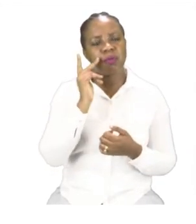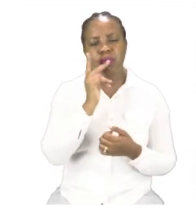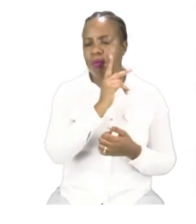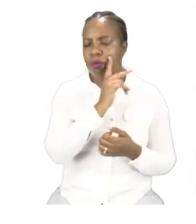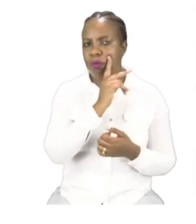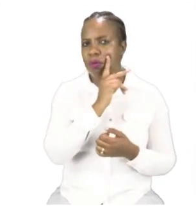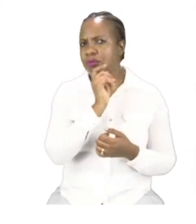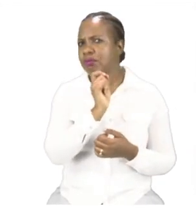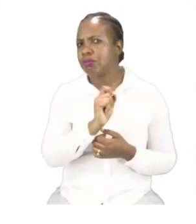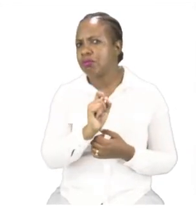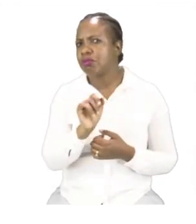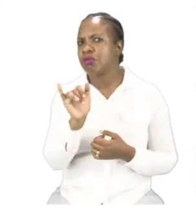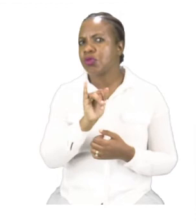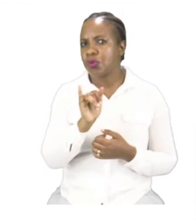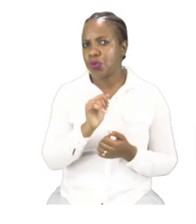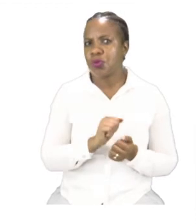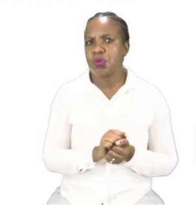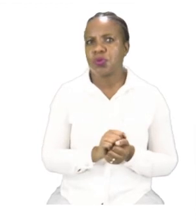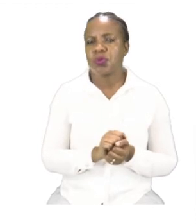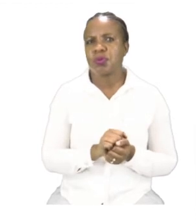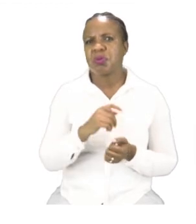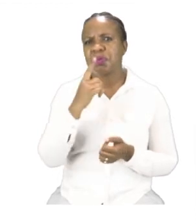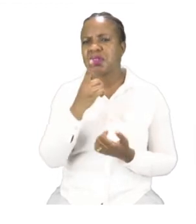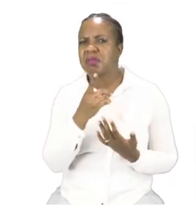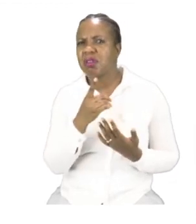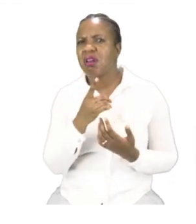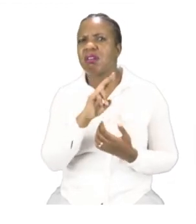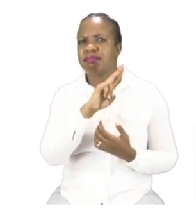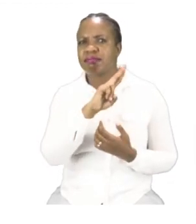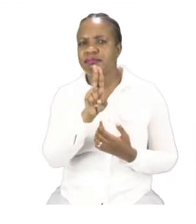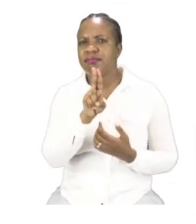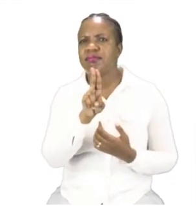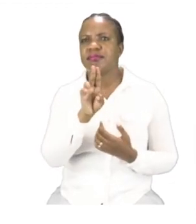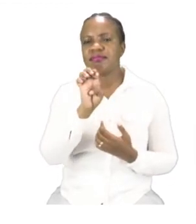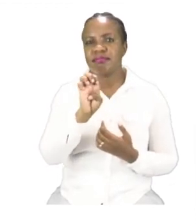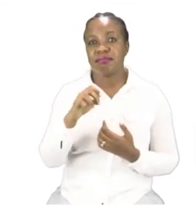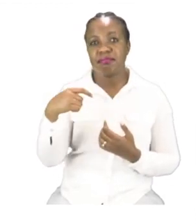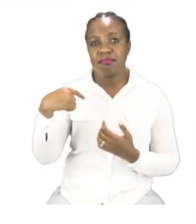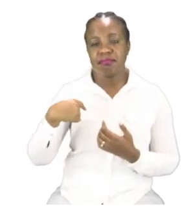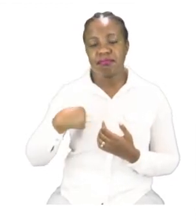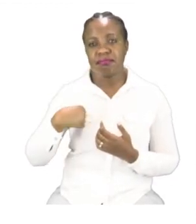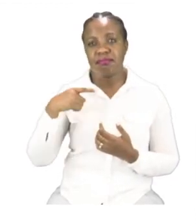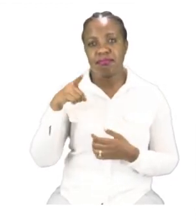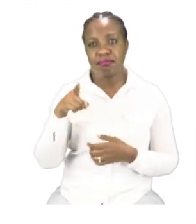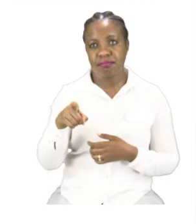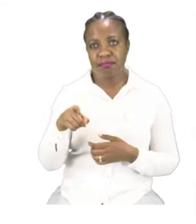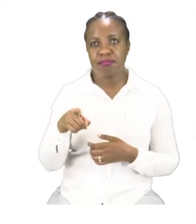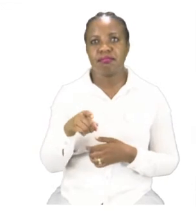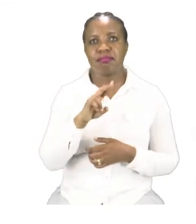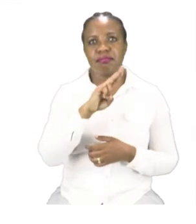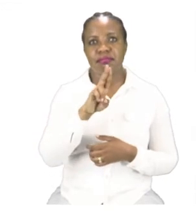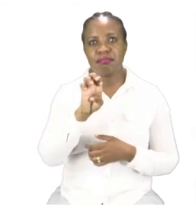If you guess the word he, well done. So please write the word he.